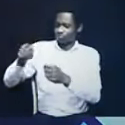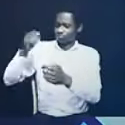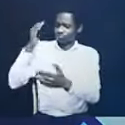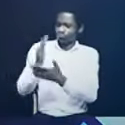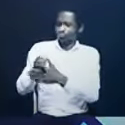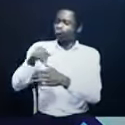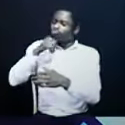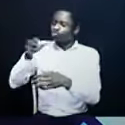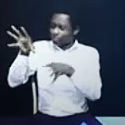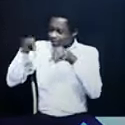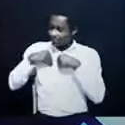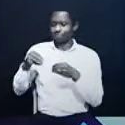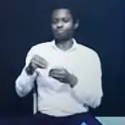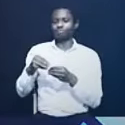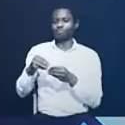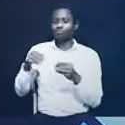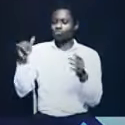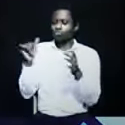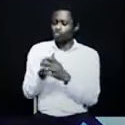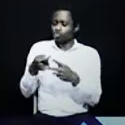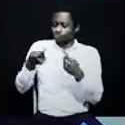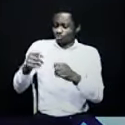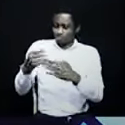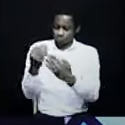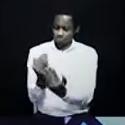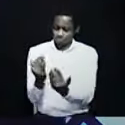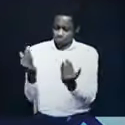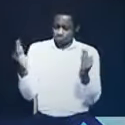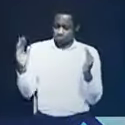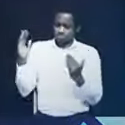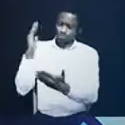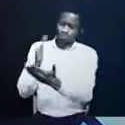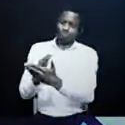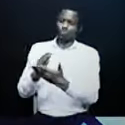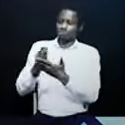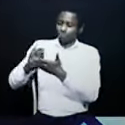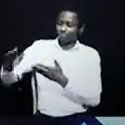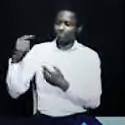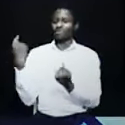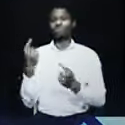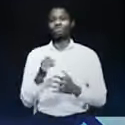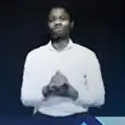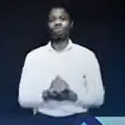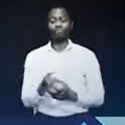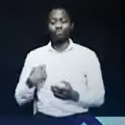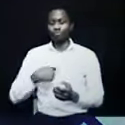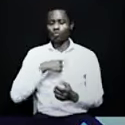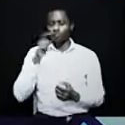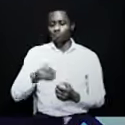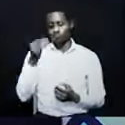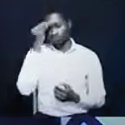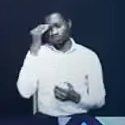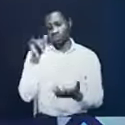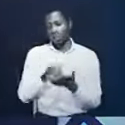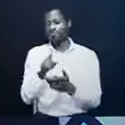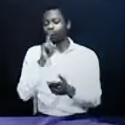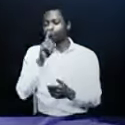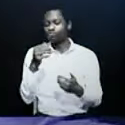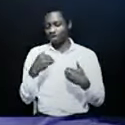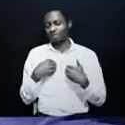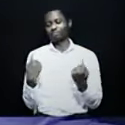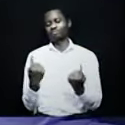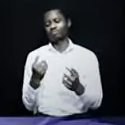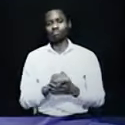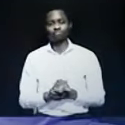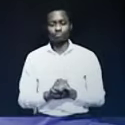resistance. We need to know that sin is real and that is what God hates. And so